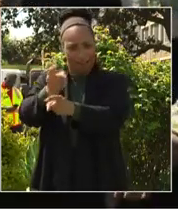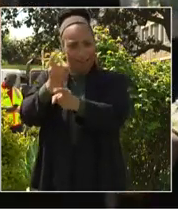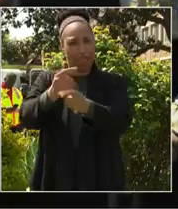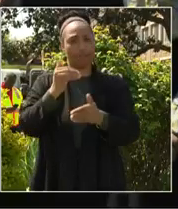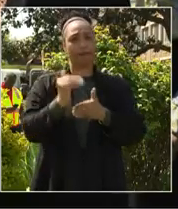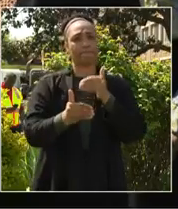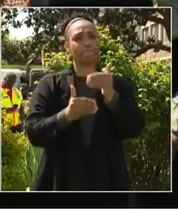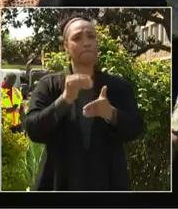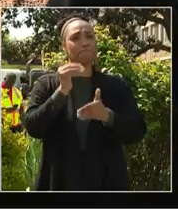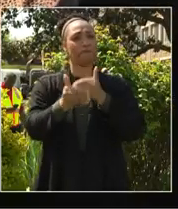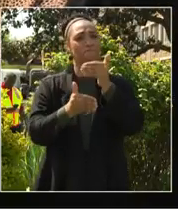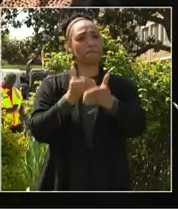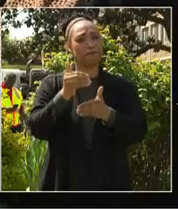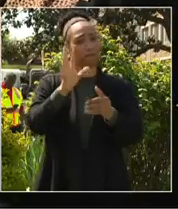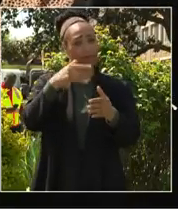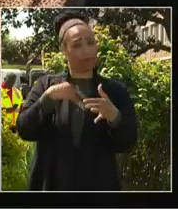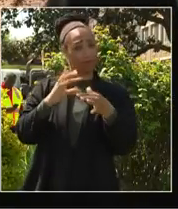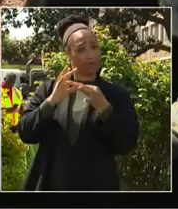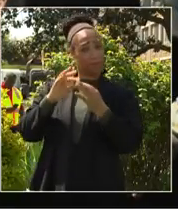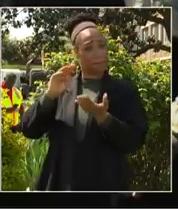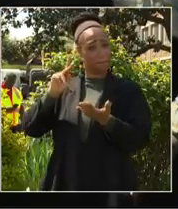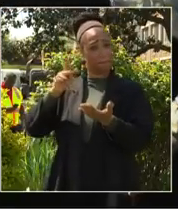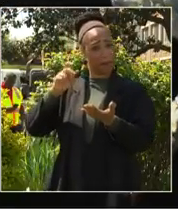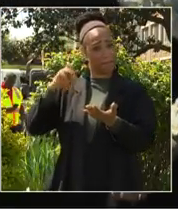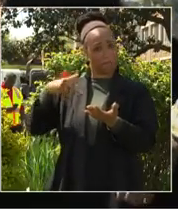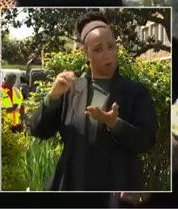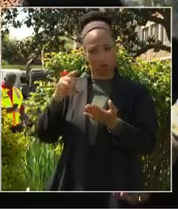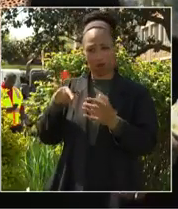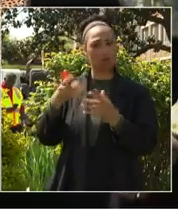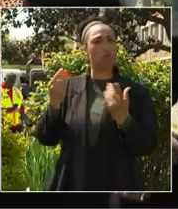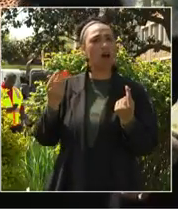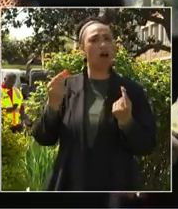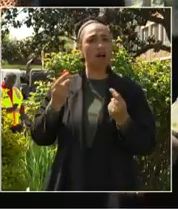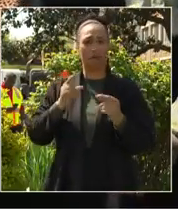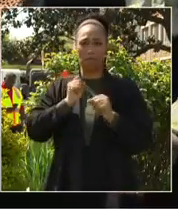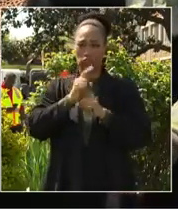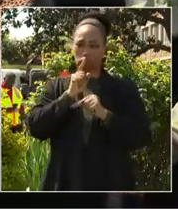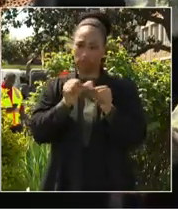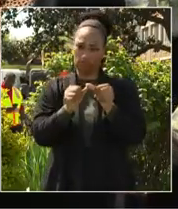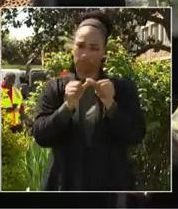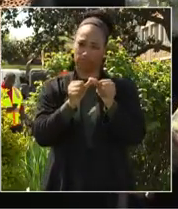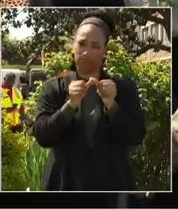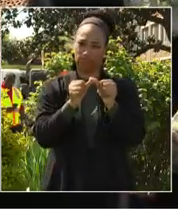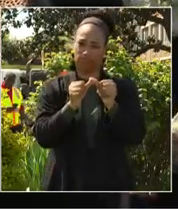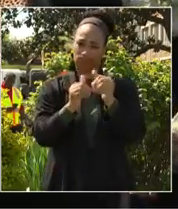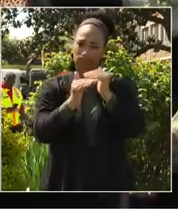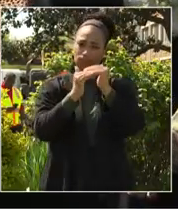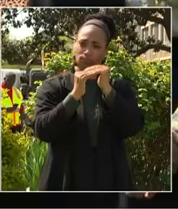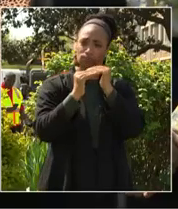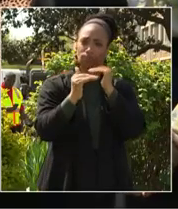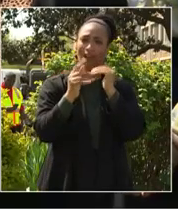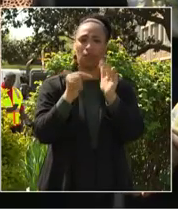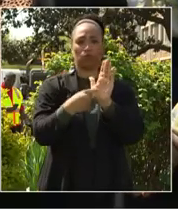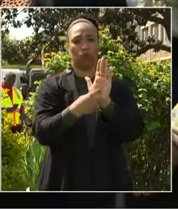for reliability, resilience, and capacity, which is an example of what we're doing currently with